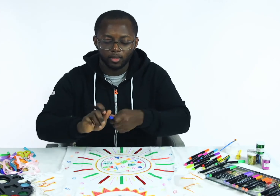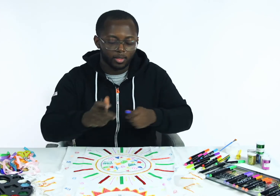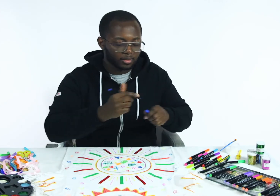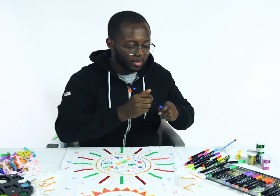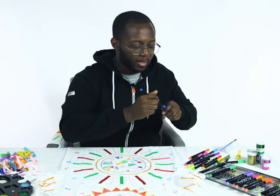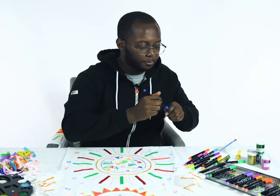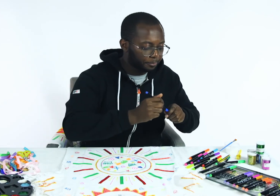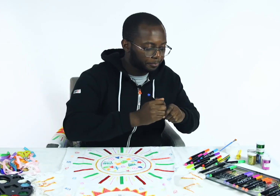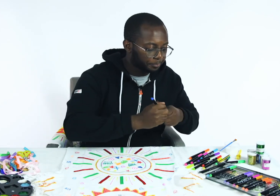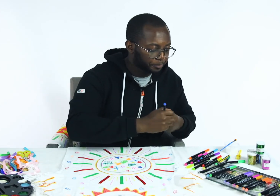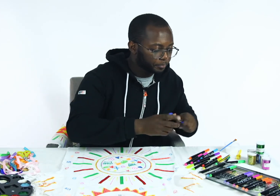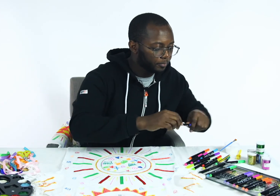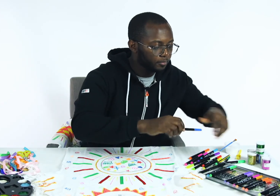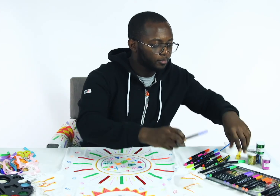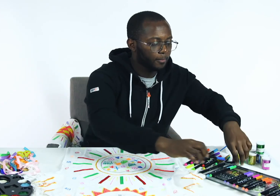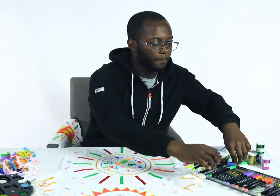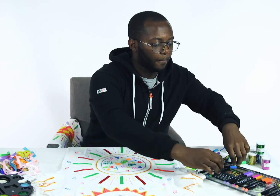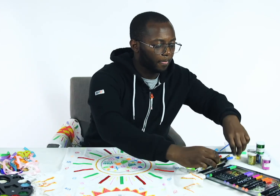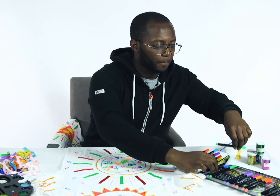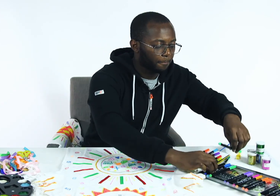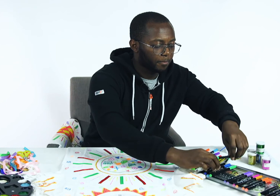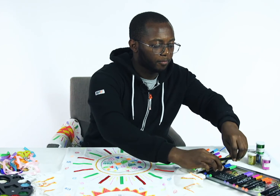Okay, and that's that.